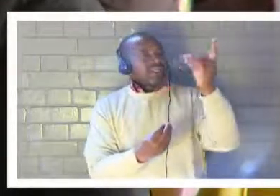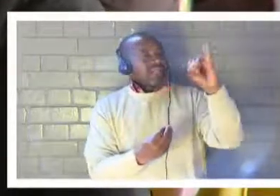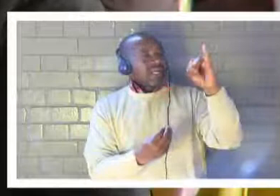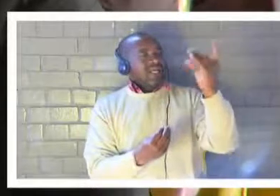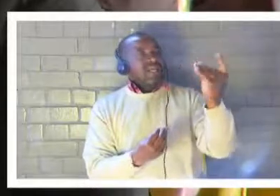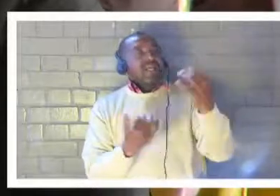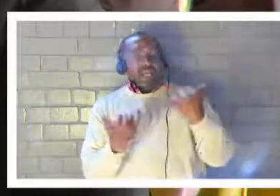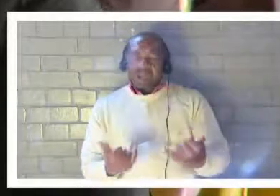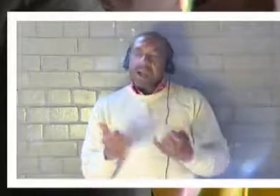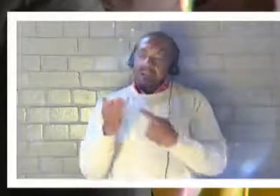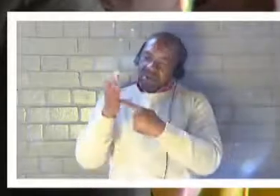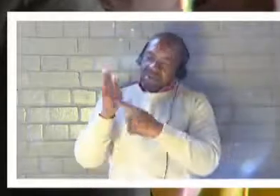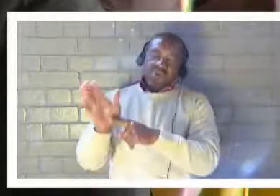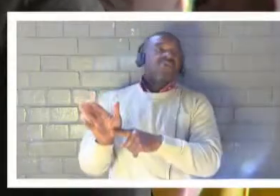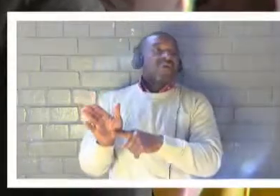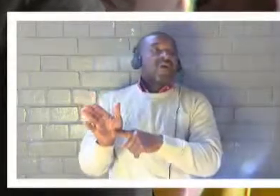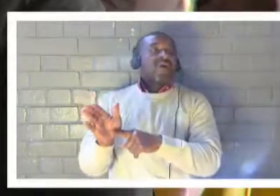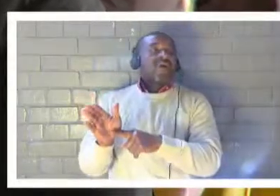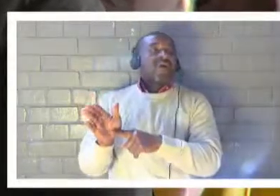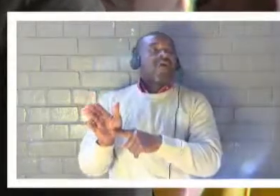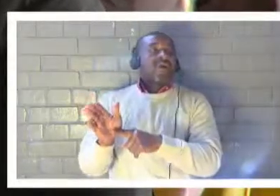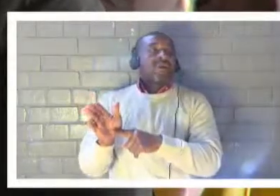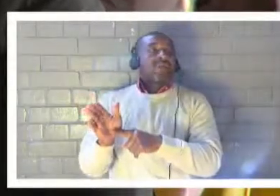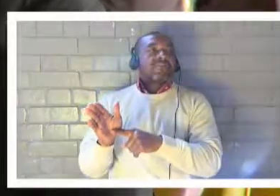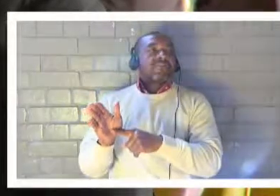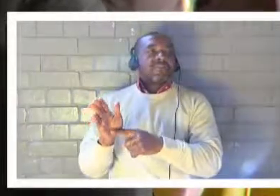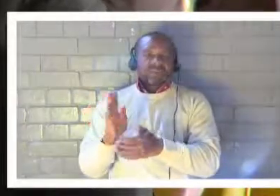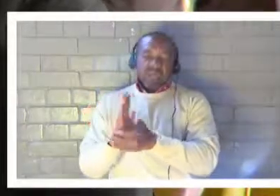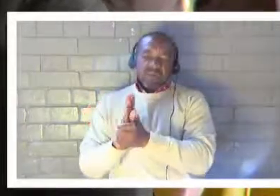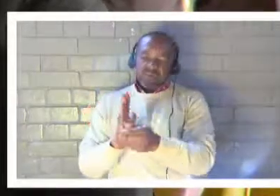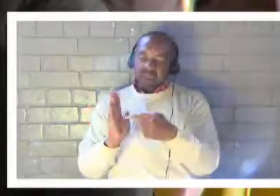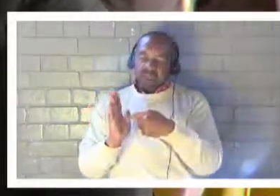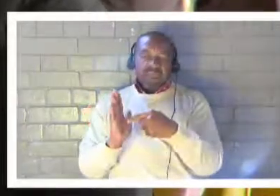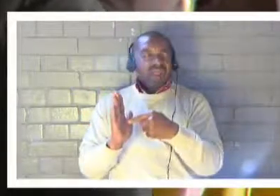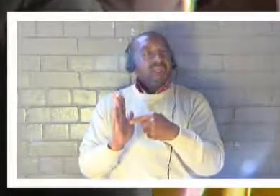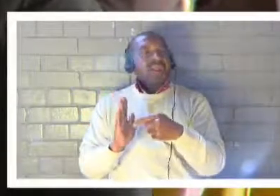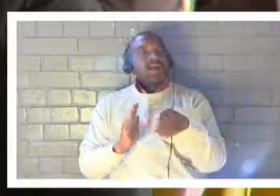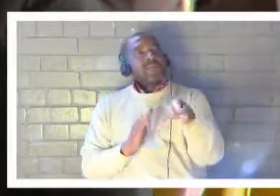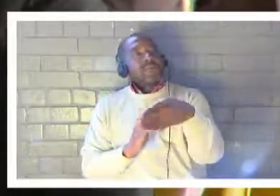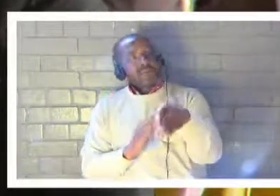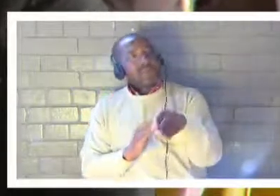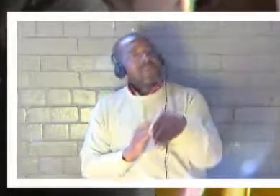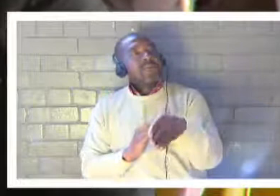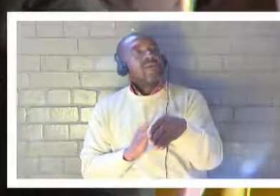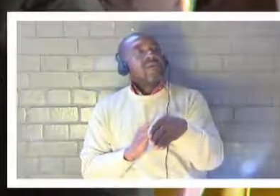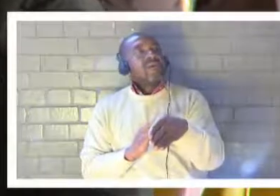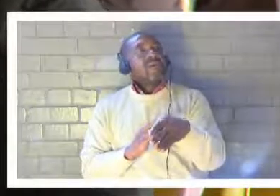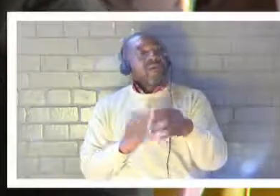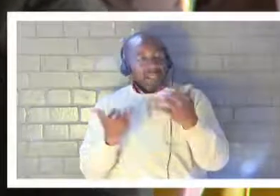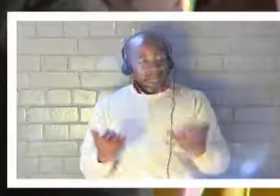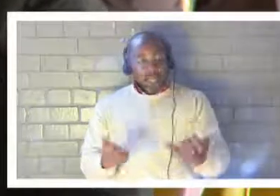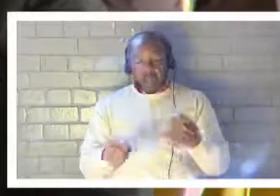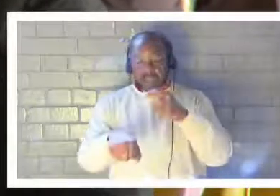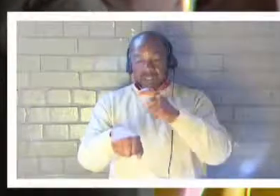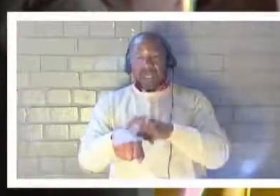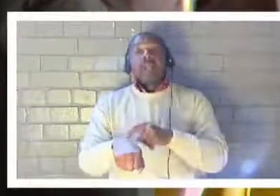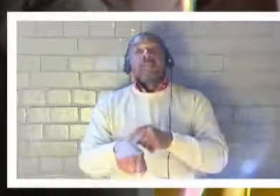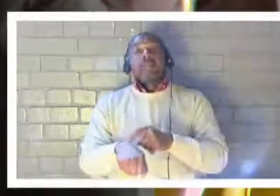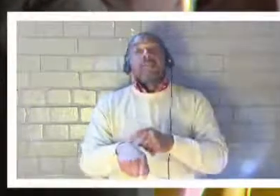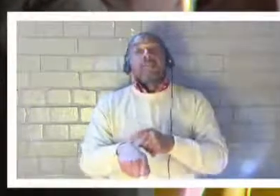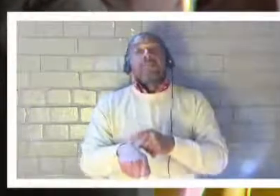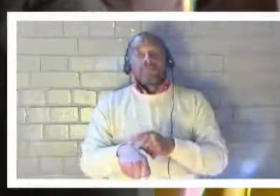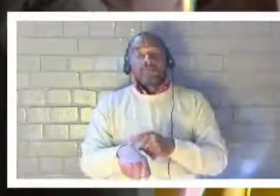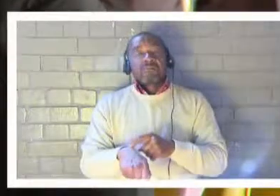taught us a lot as an institution. It's high time we let the FMU,